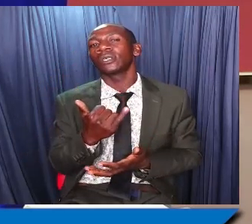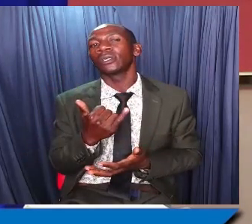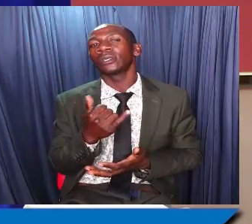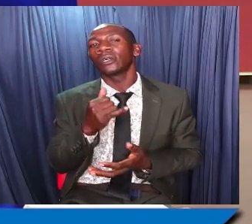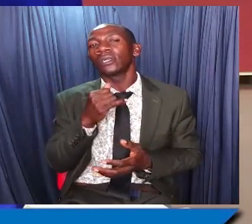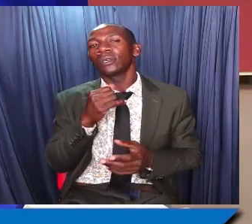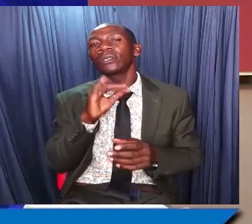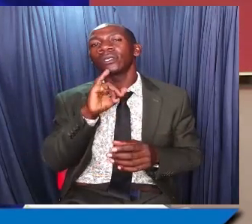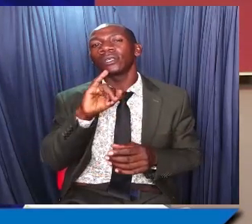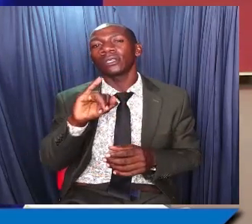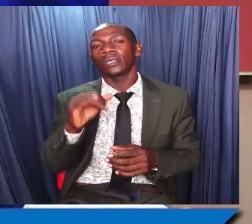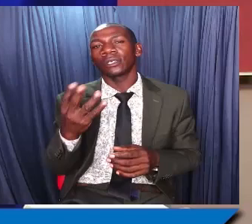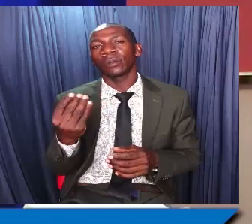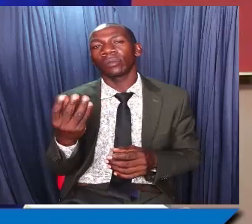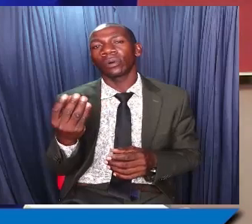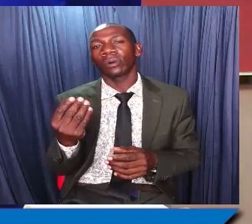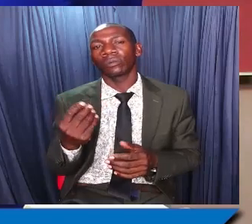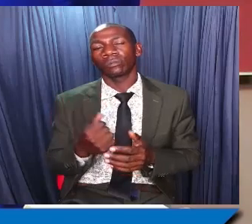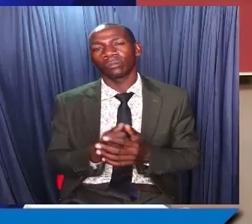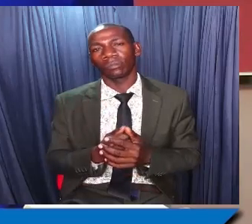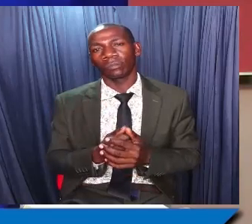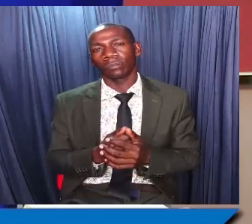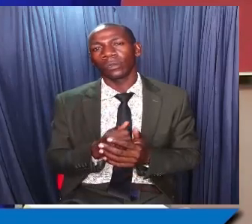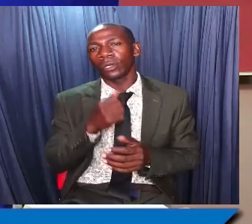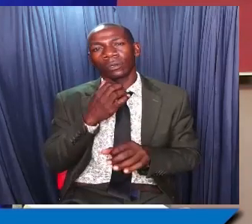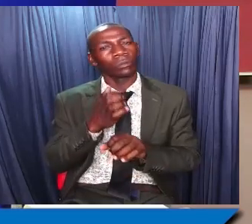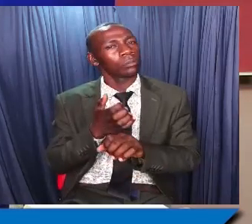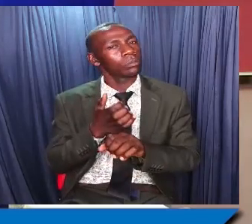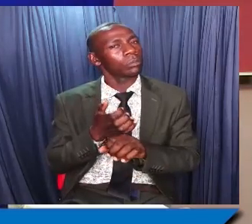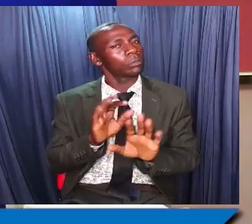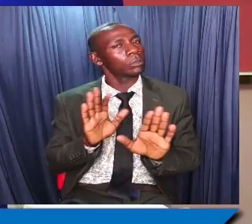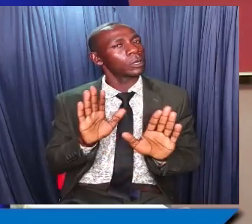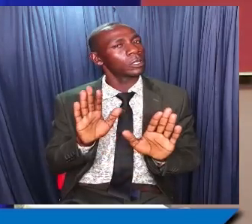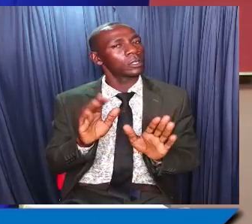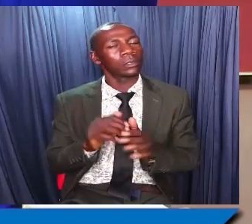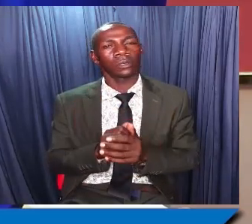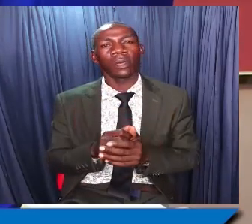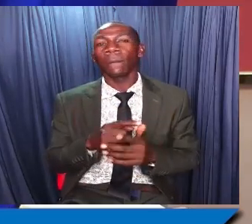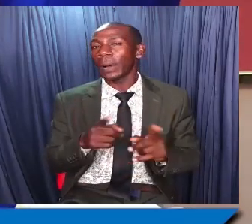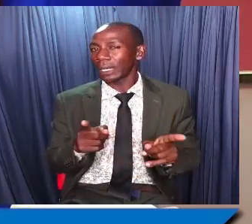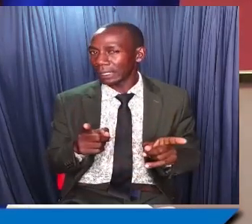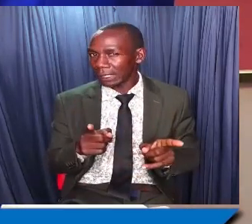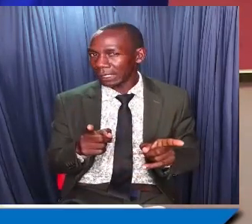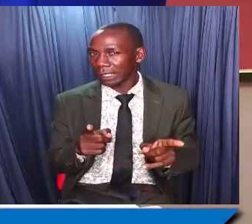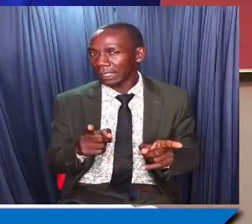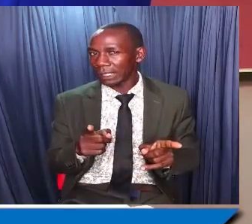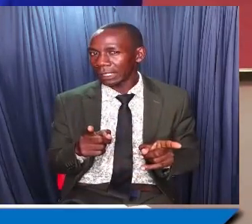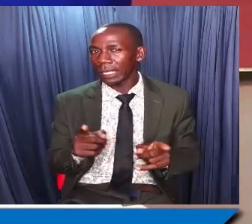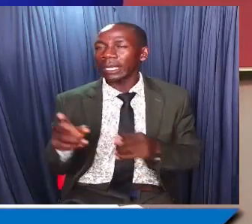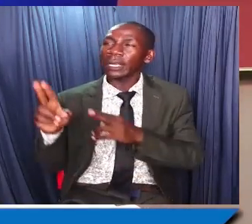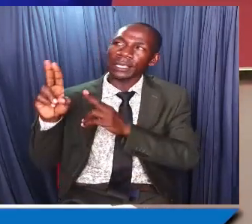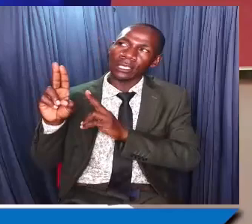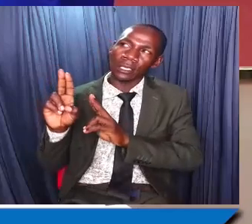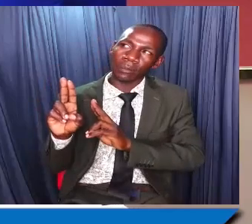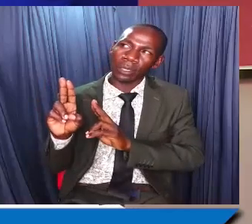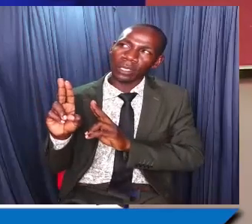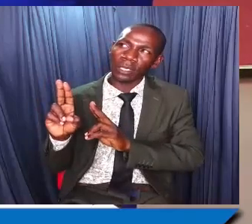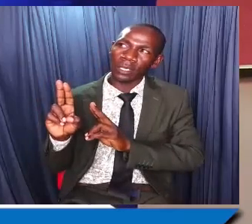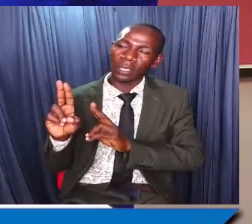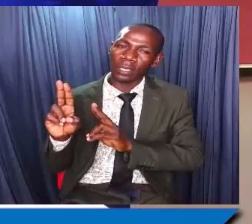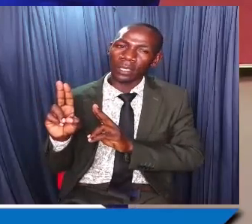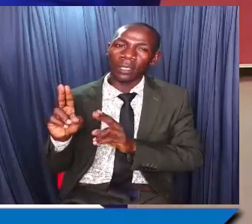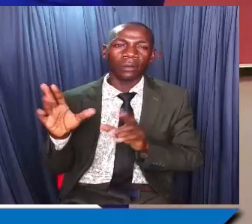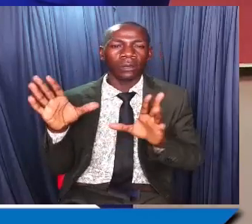kiko rahisi, it's very simple, hakuna kazi ngumu, it's not so hard, lakini but heshima, honor,